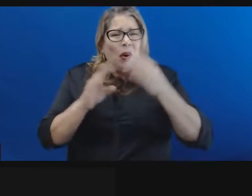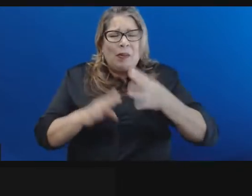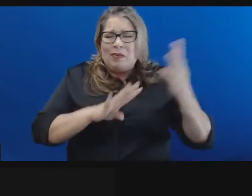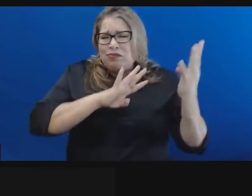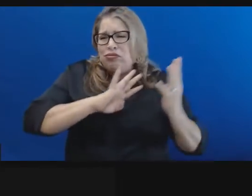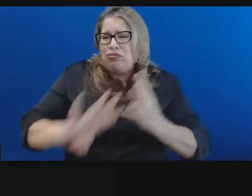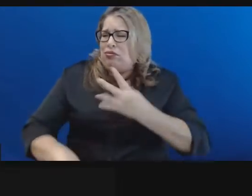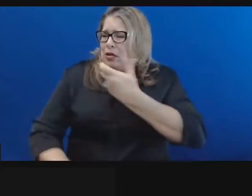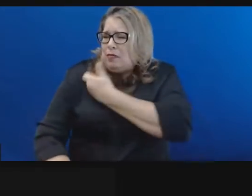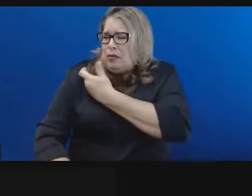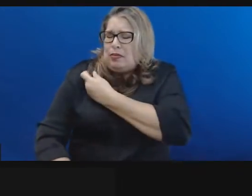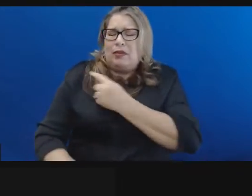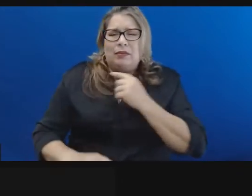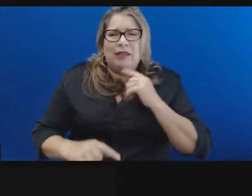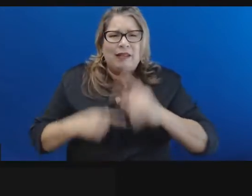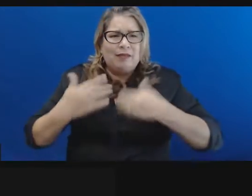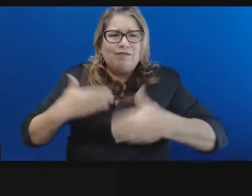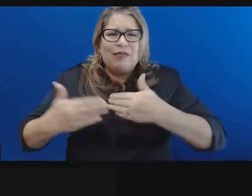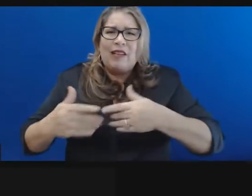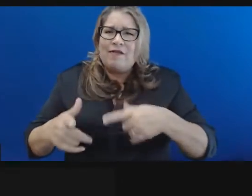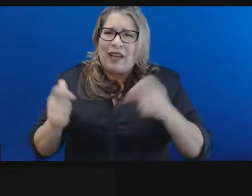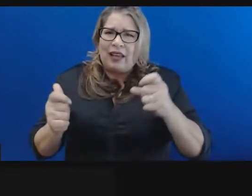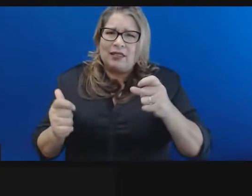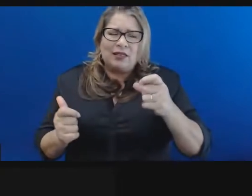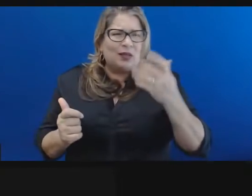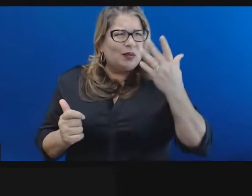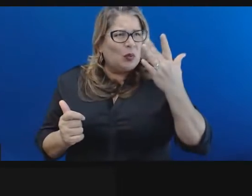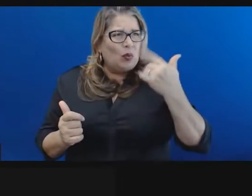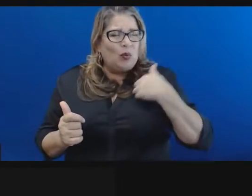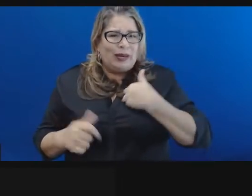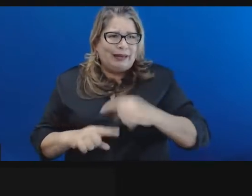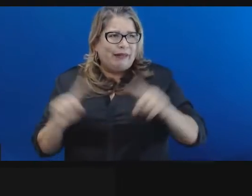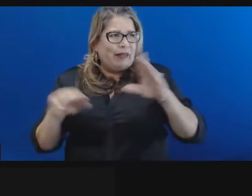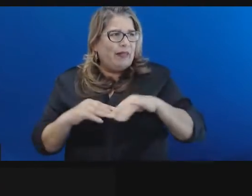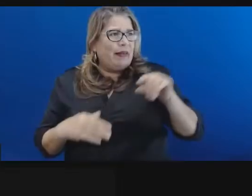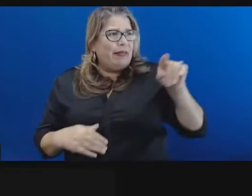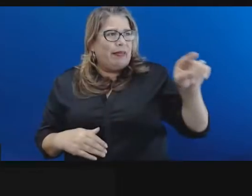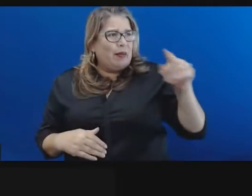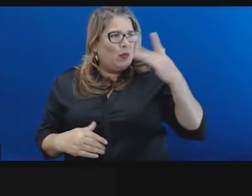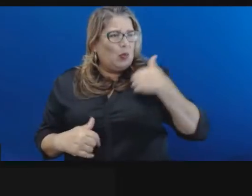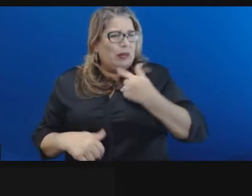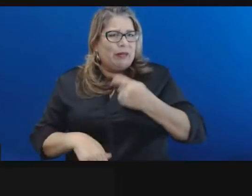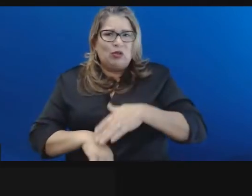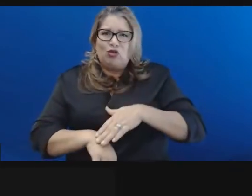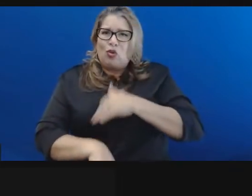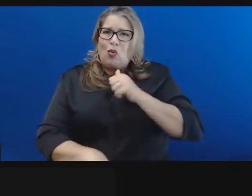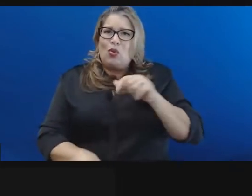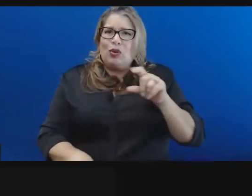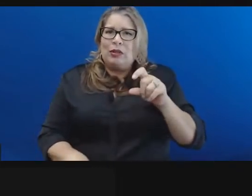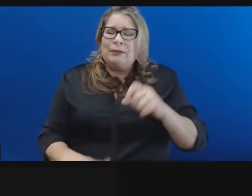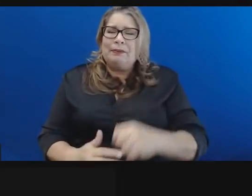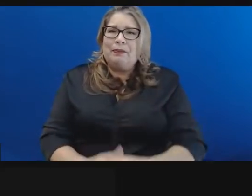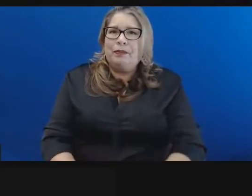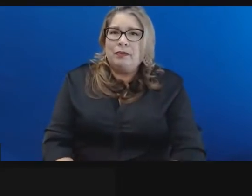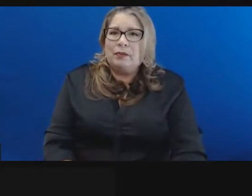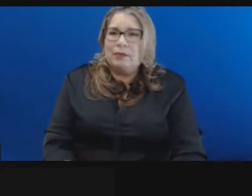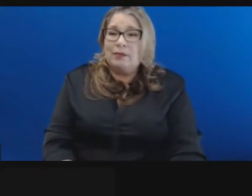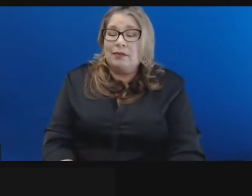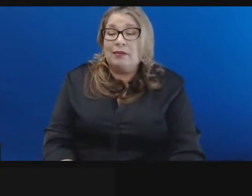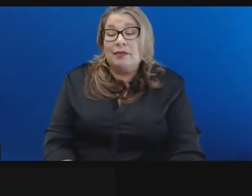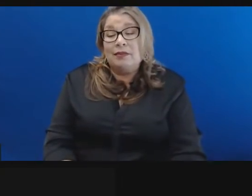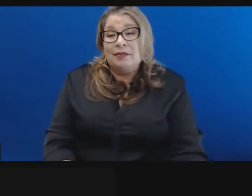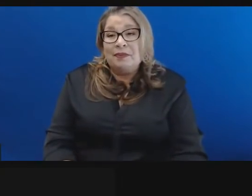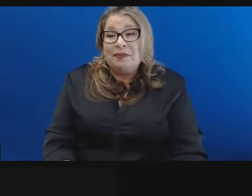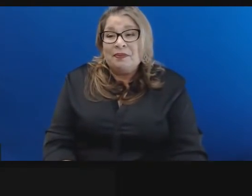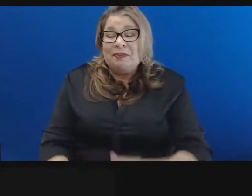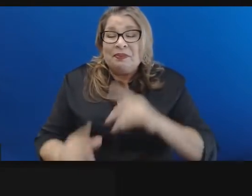I think it's a good and fair question. I think part of the process that we have set up here in California, really